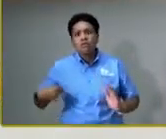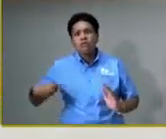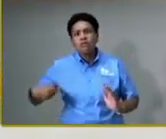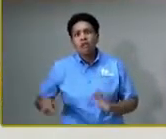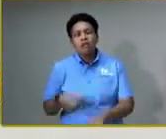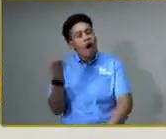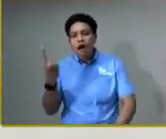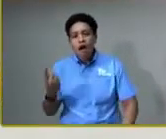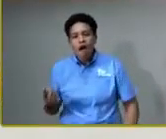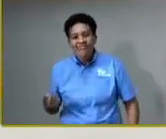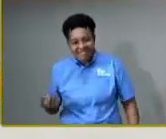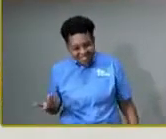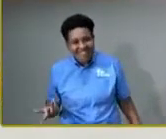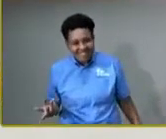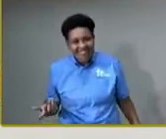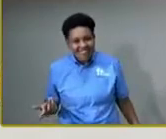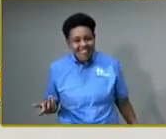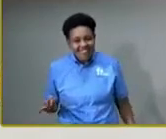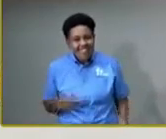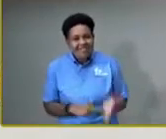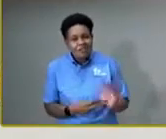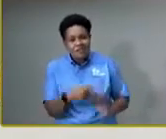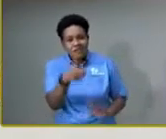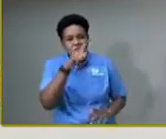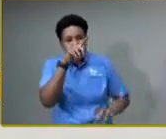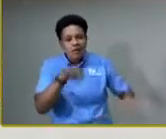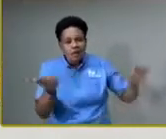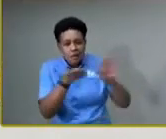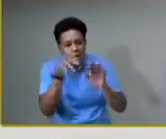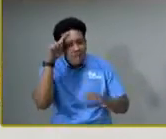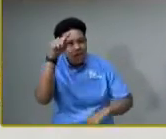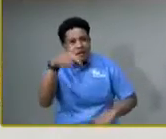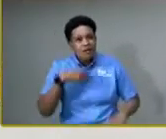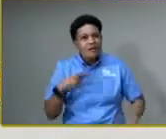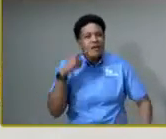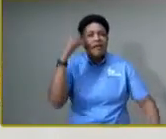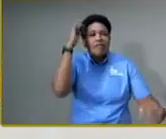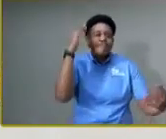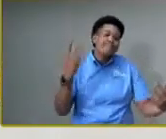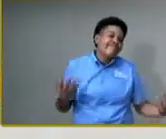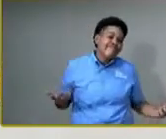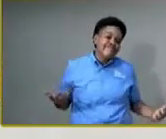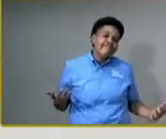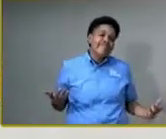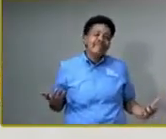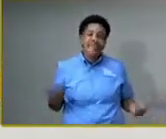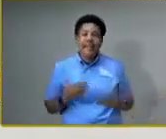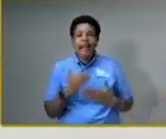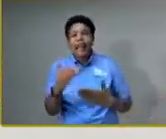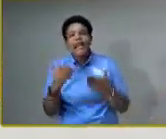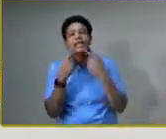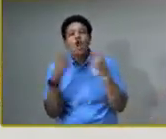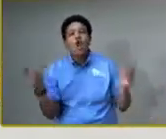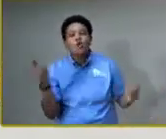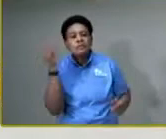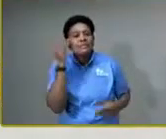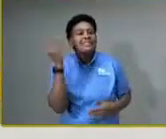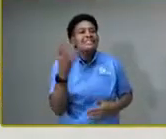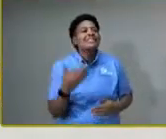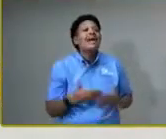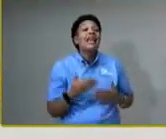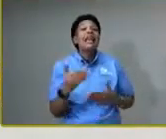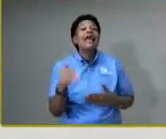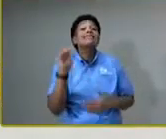And it is therefore important for us to make the next announcement or next call, which